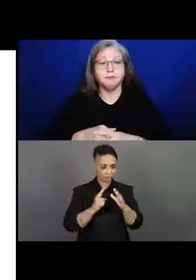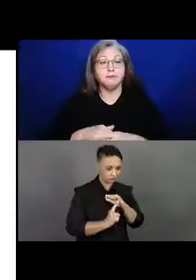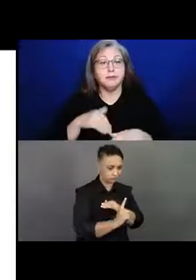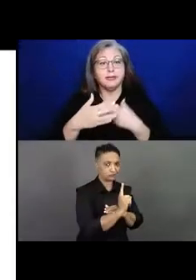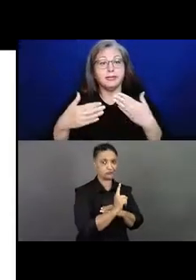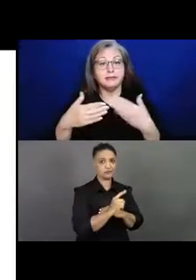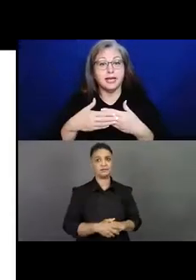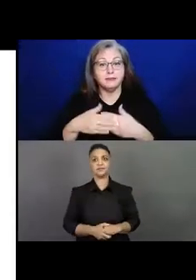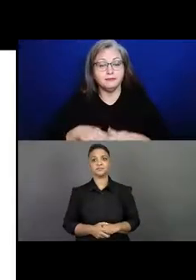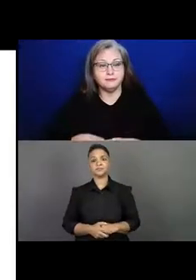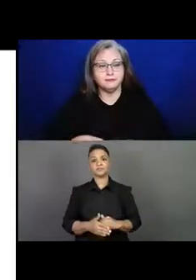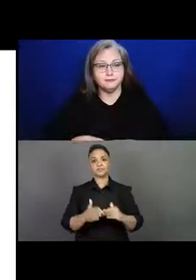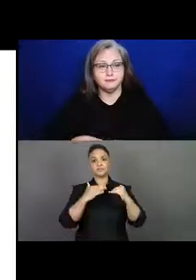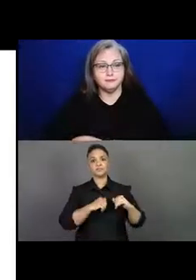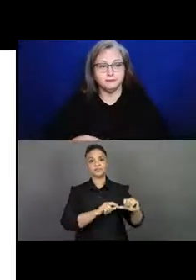please.